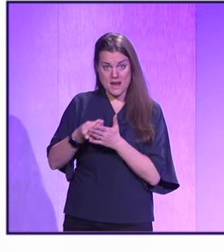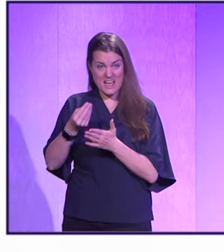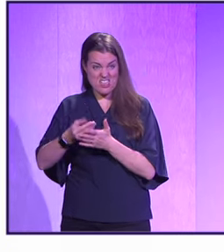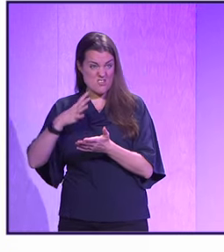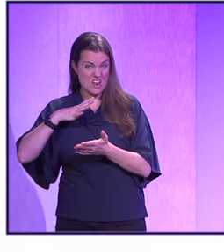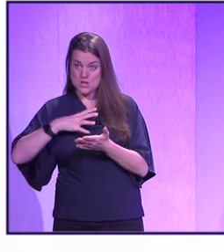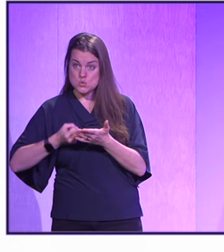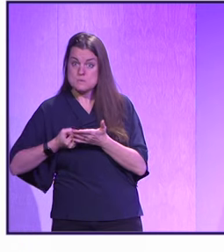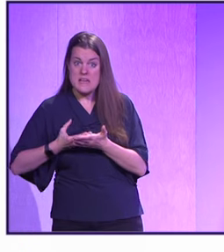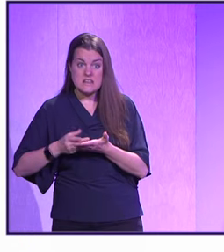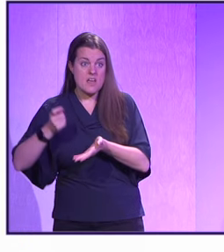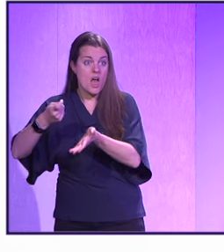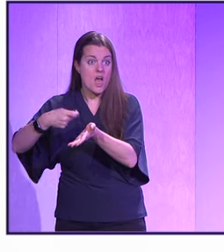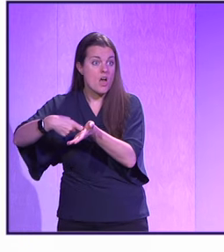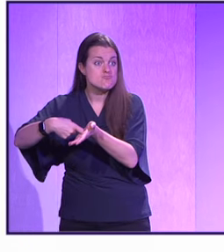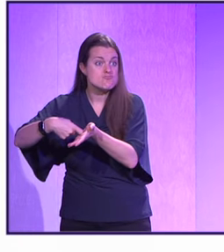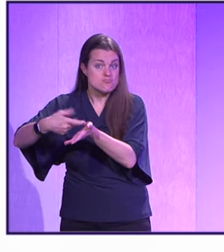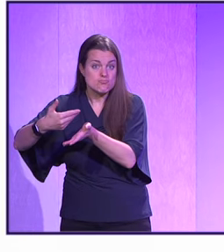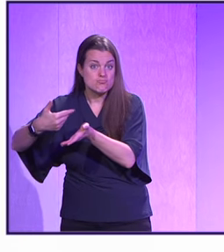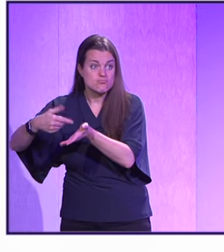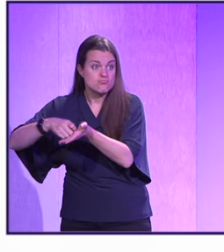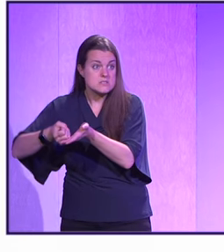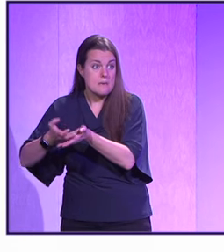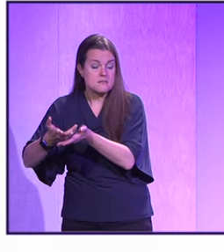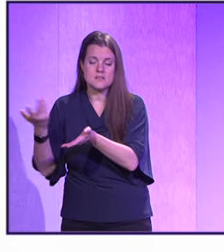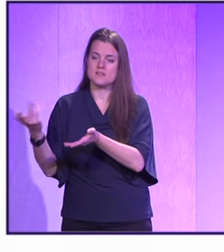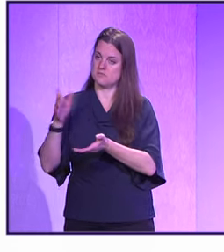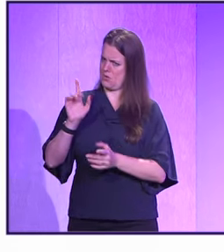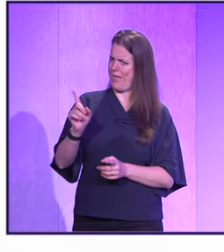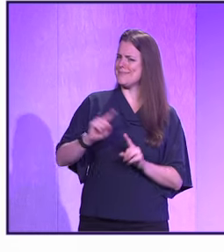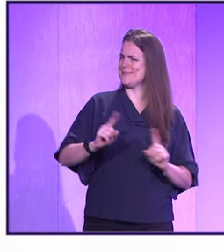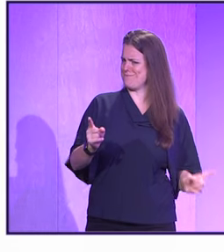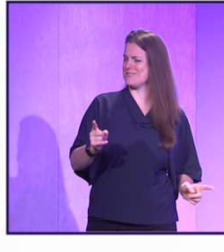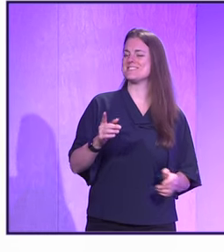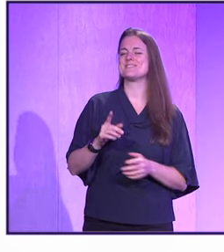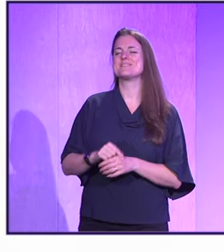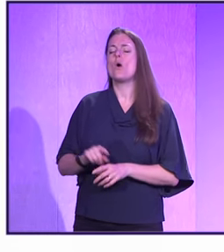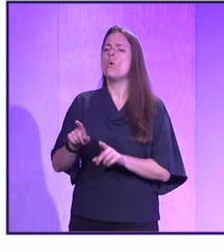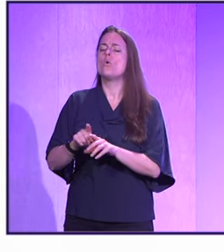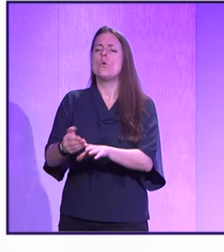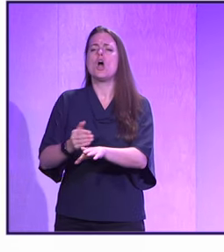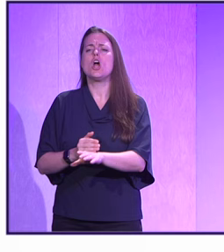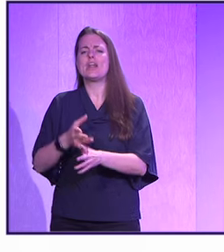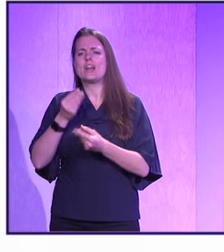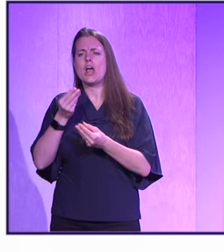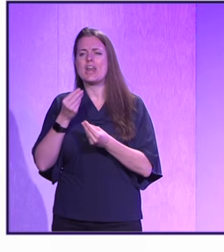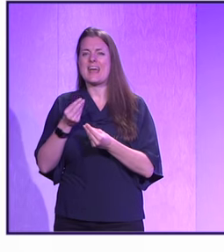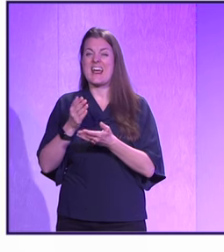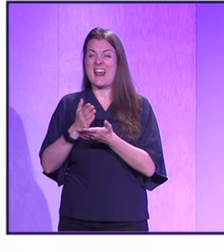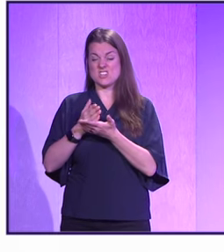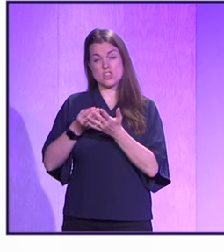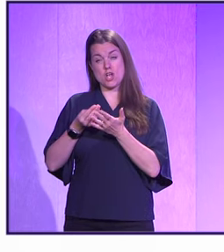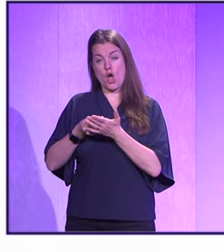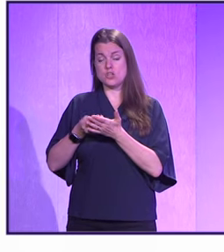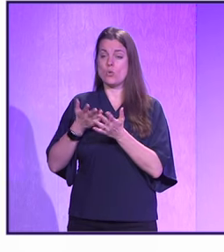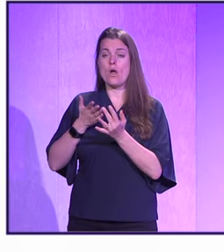money to spend on it. Isn't that exciting? Isn't that awesome? Also, the cost and the learning curve of adapting